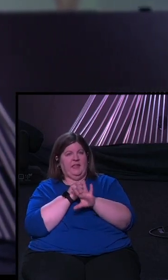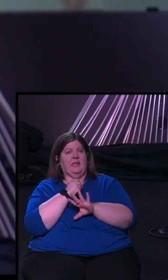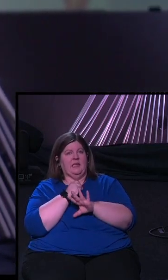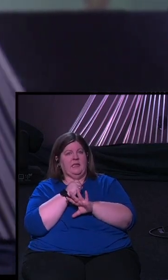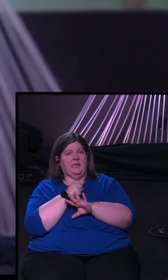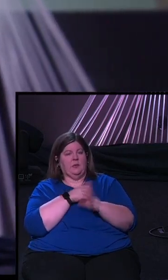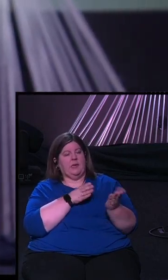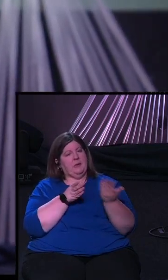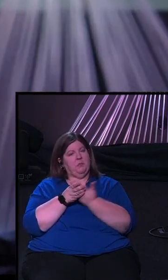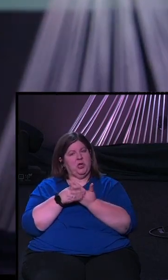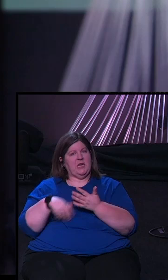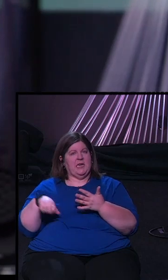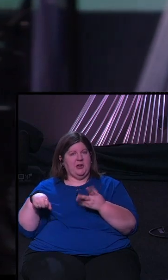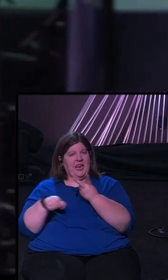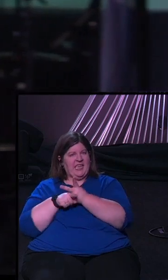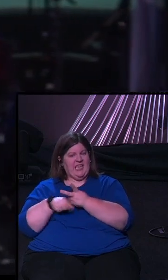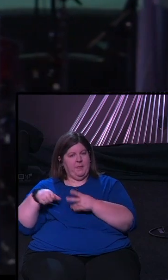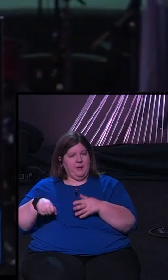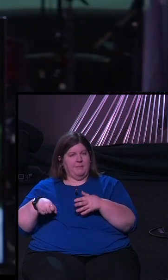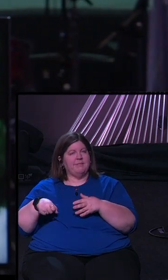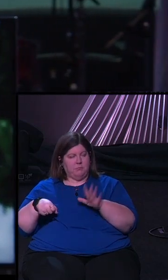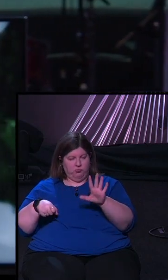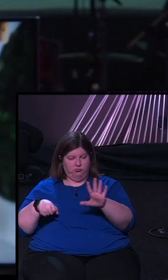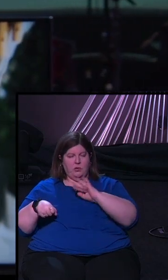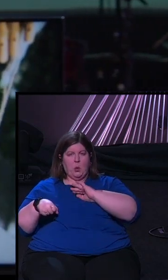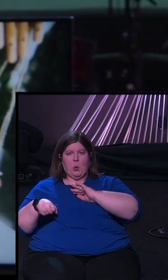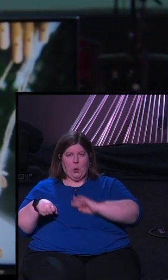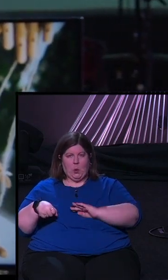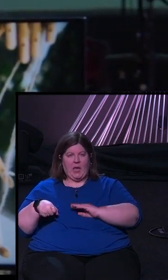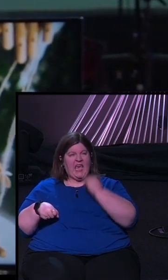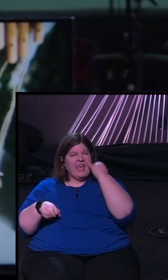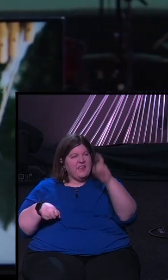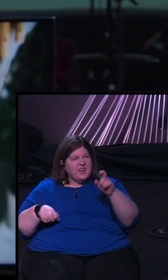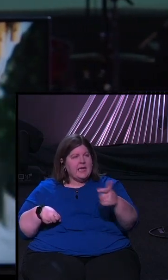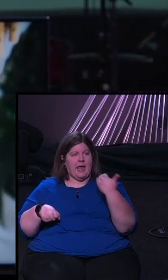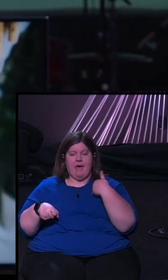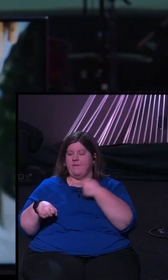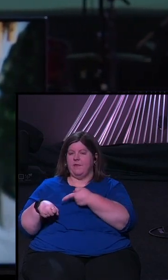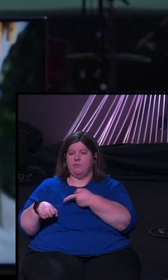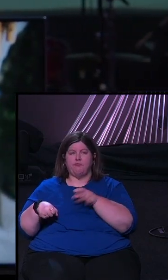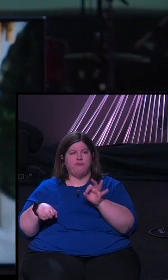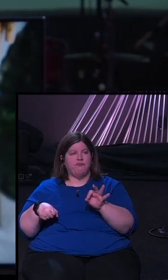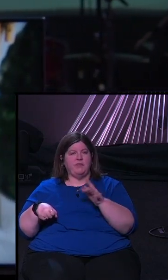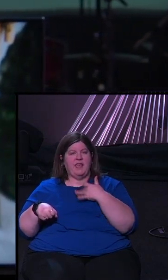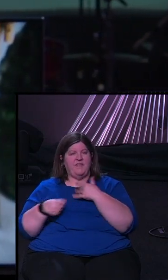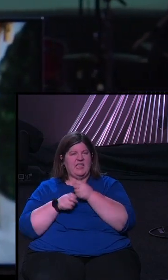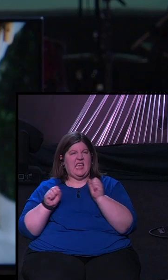here and I can keep it close to me, I can use this if I need it. I feel safer